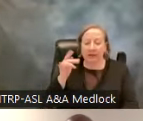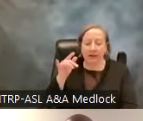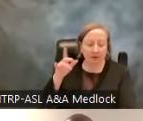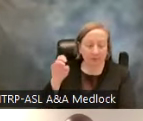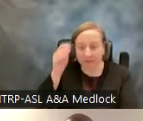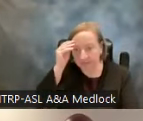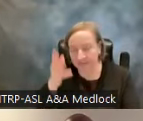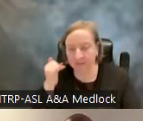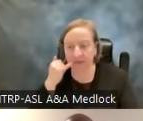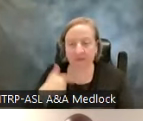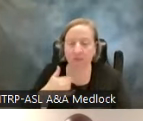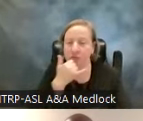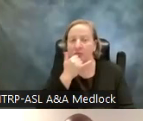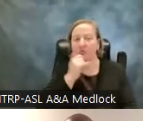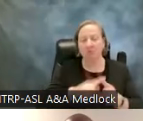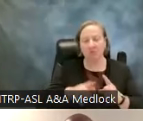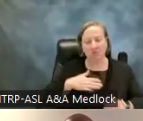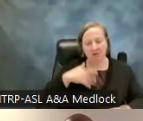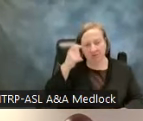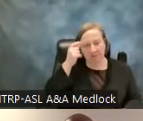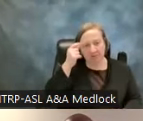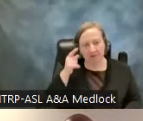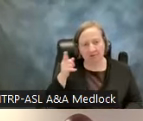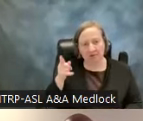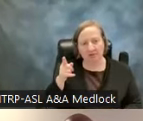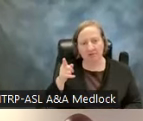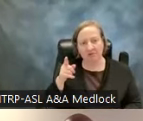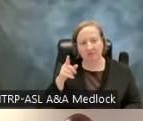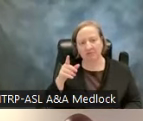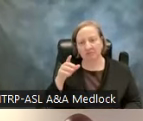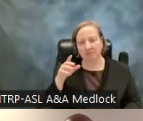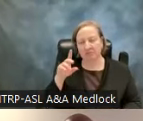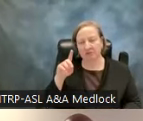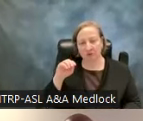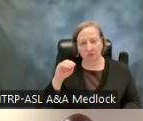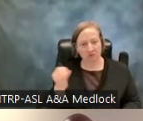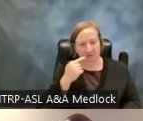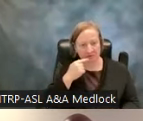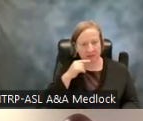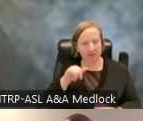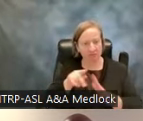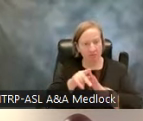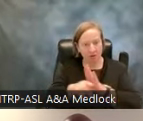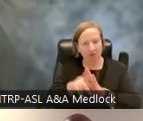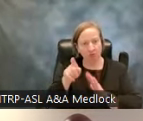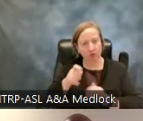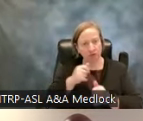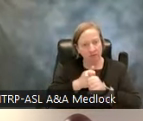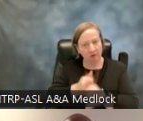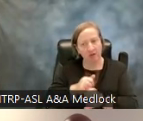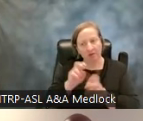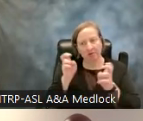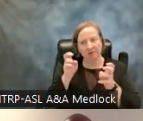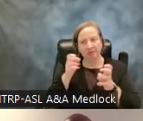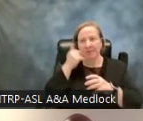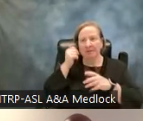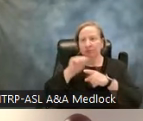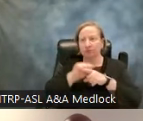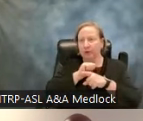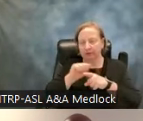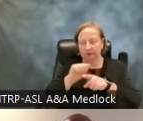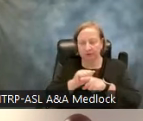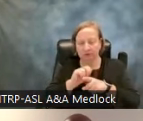saying this is the policy the city should follow, was saying it's kind of a best practice. So,